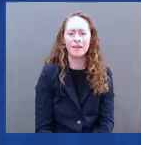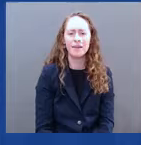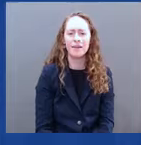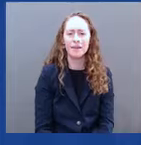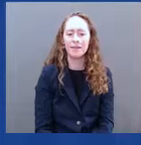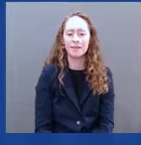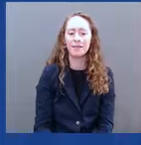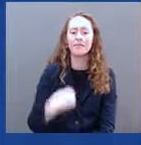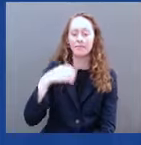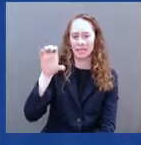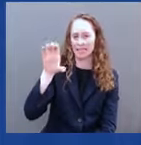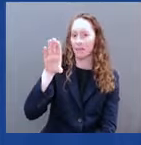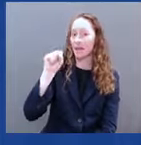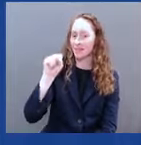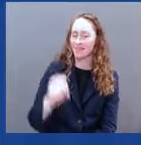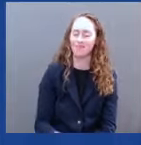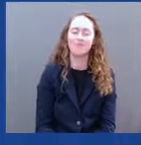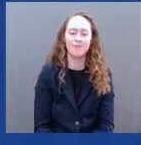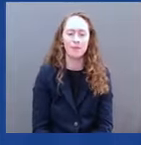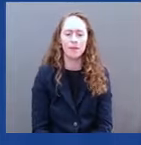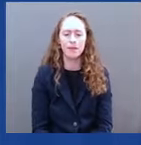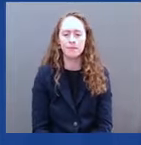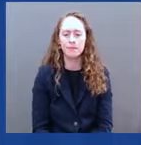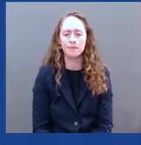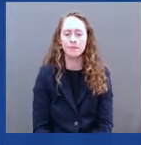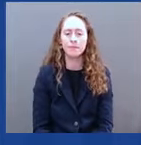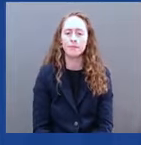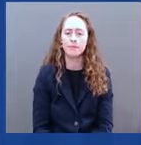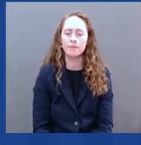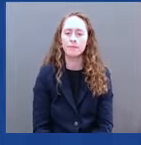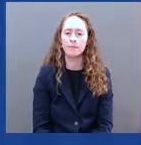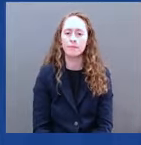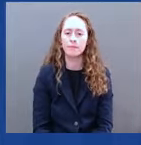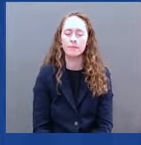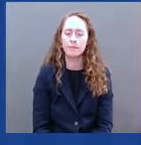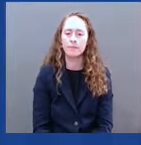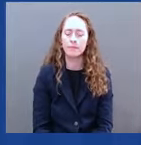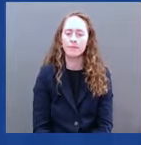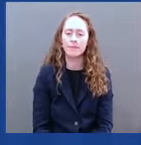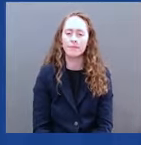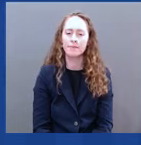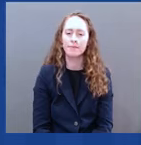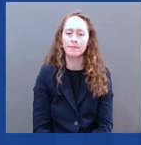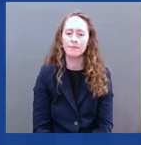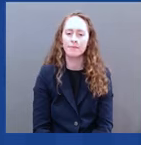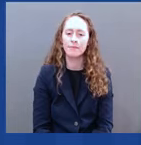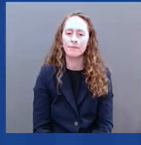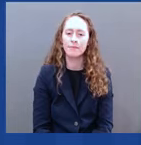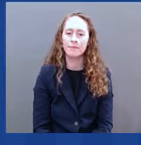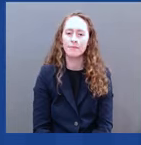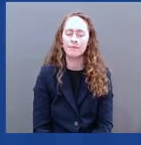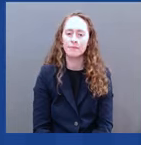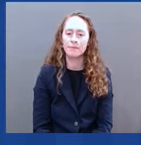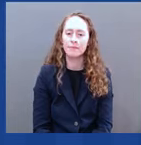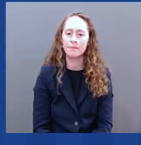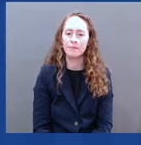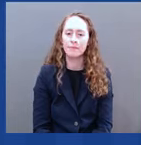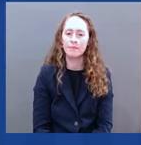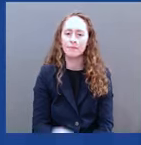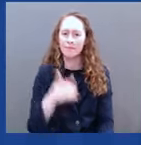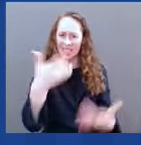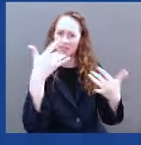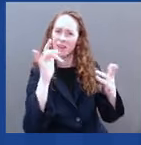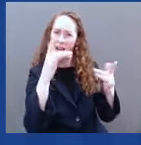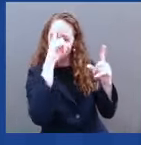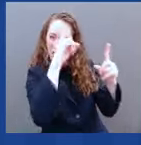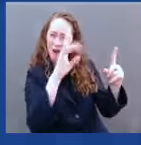Sir, deterrence didn't work. What makes you think Vladimir Putin will alter course based on the action you've taken today? Let's get something straight. You remember, if you